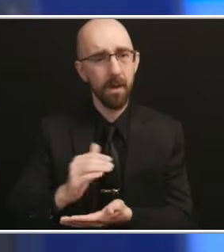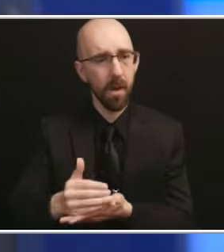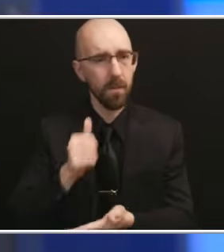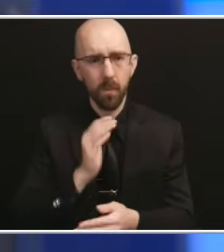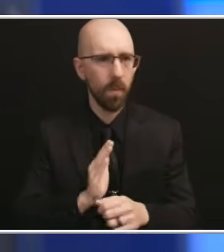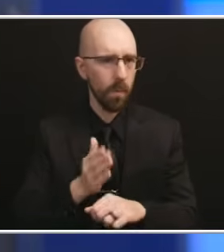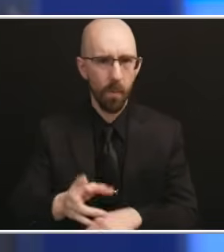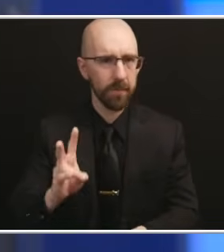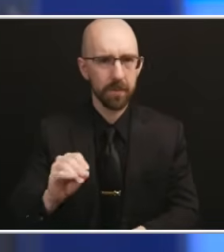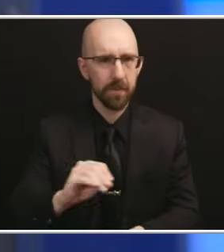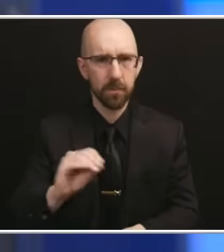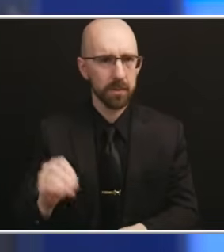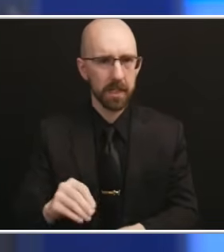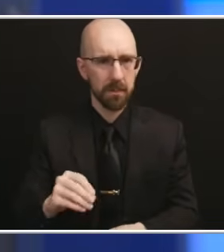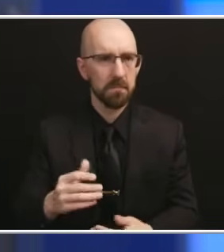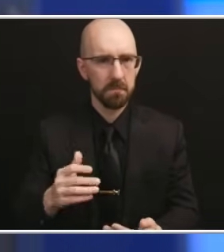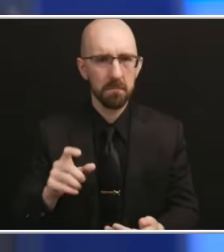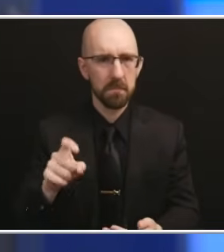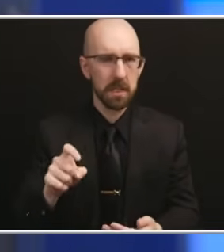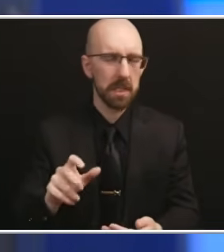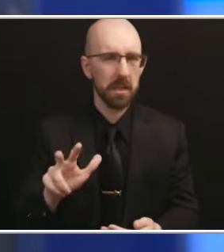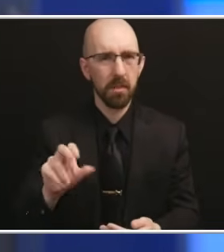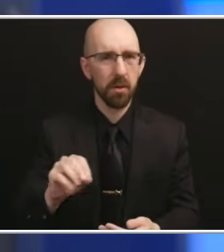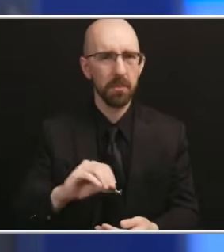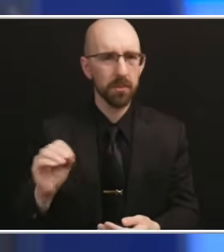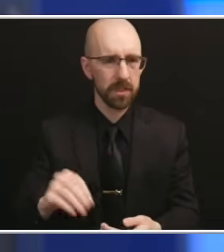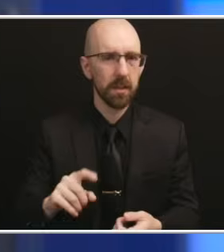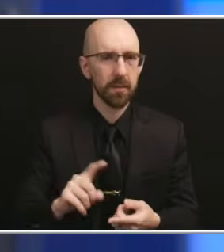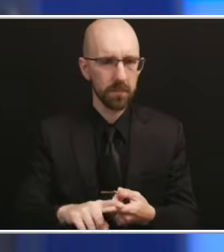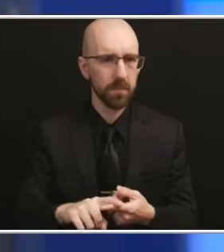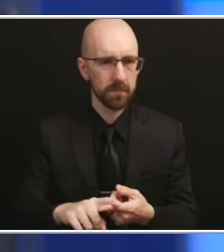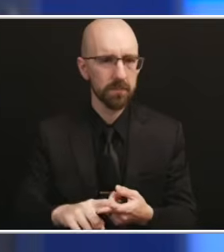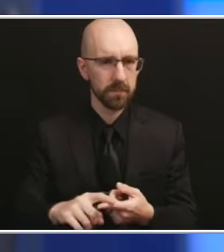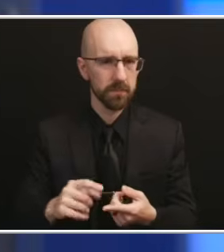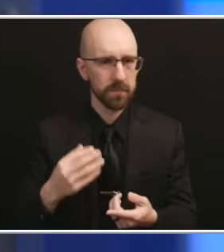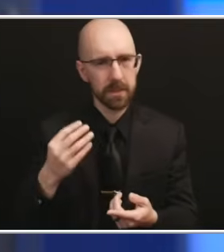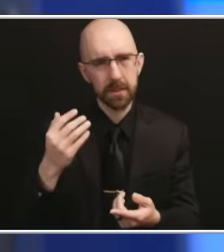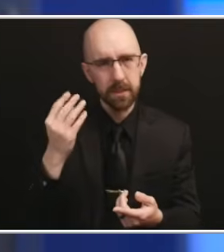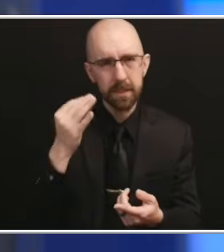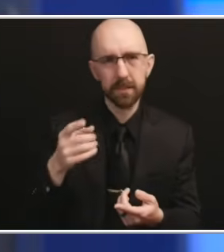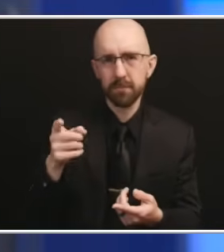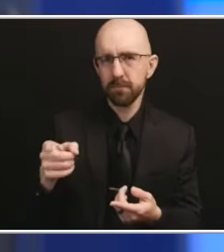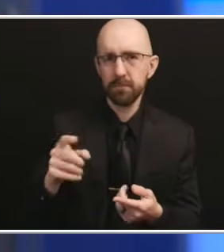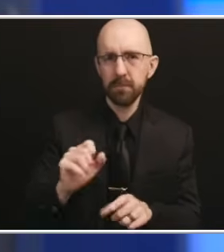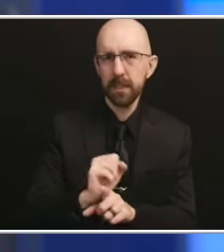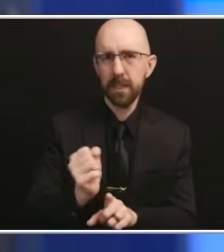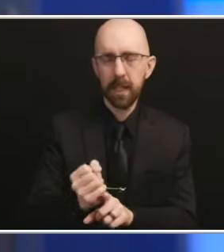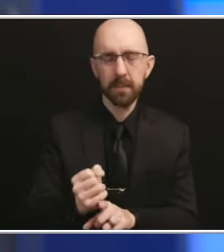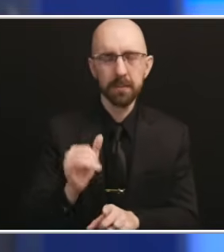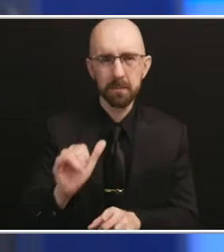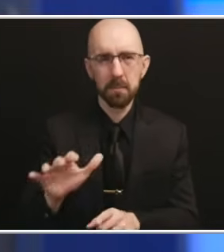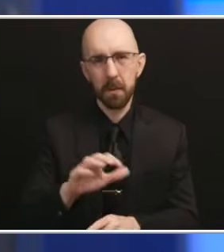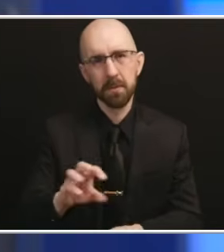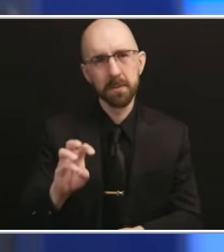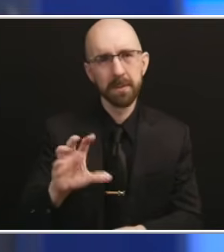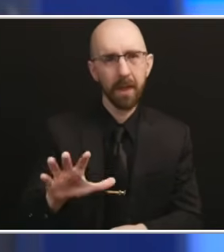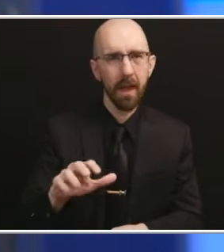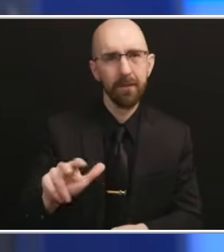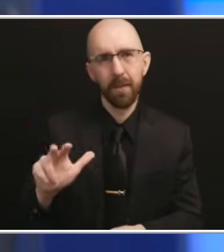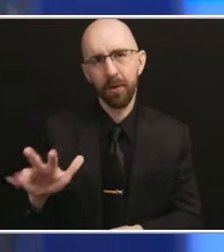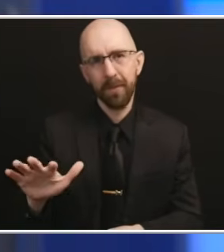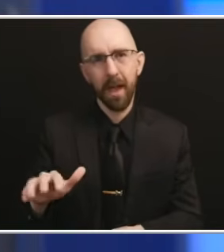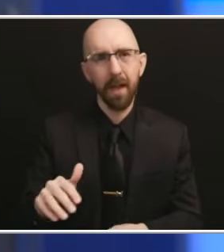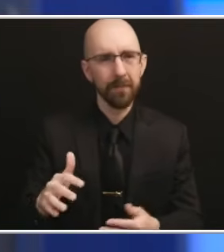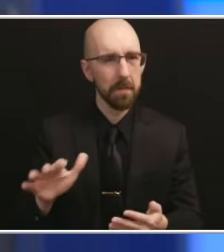70%, need over 30% to, but I think in Christina's case, that was about a 65-35